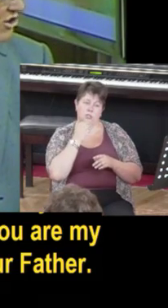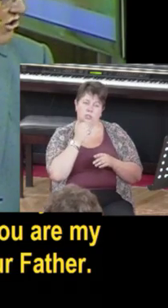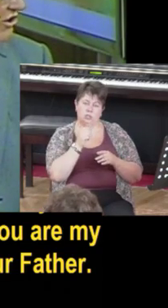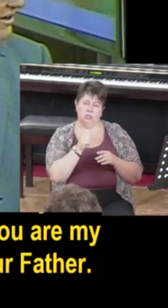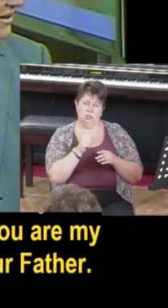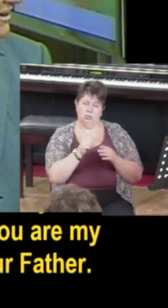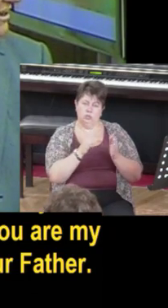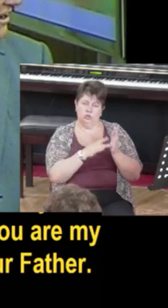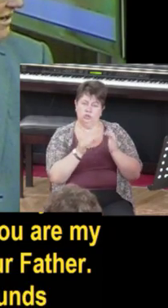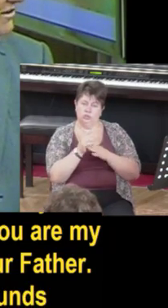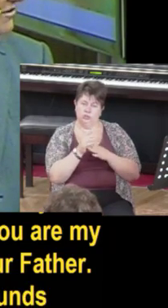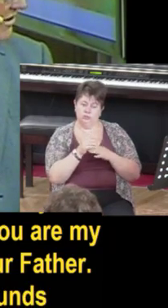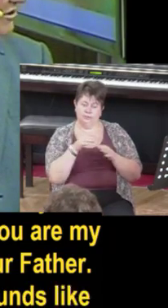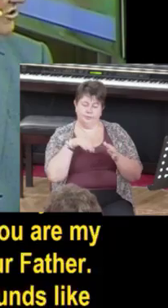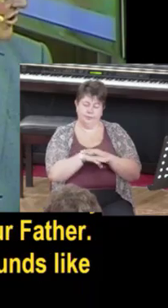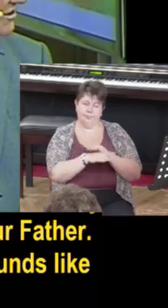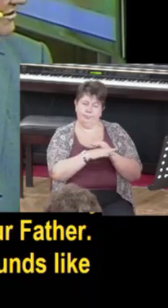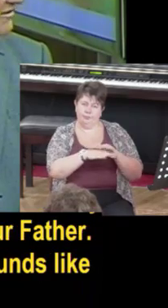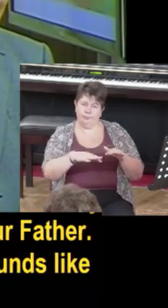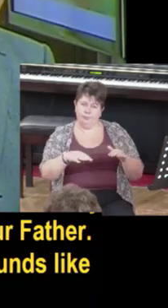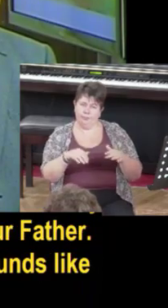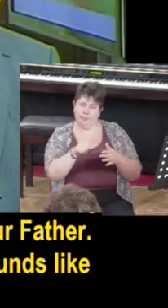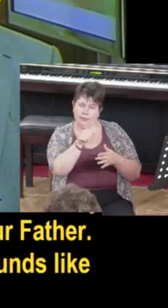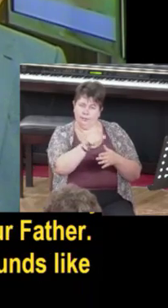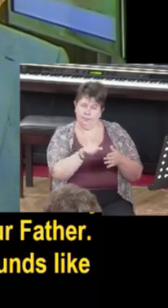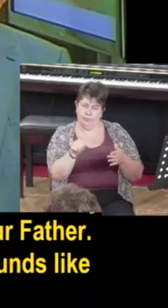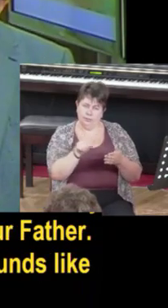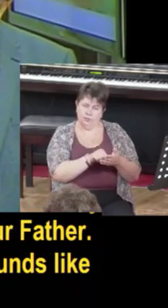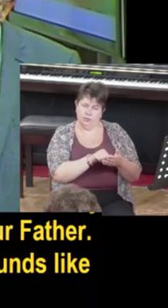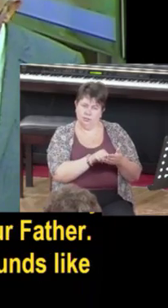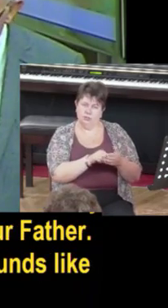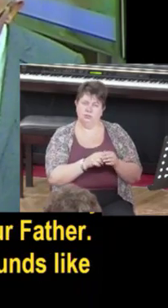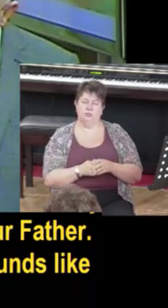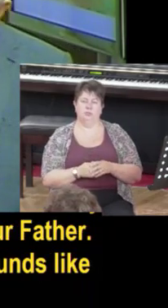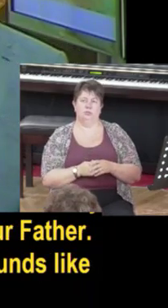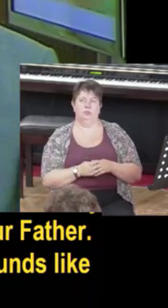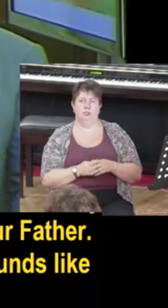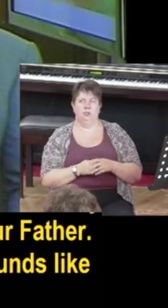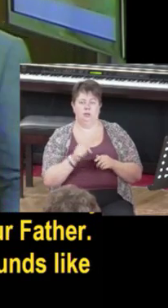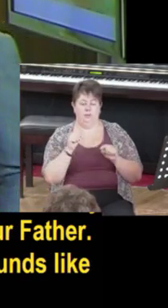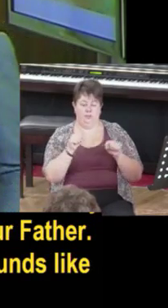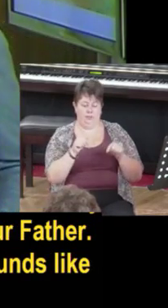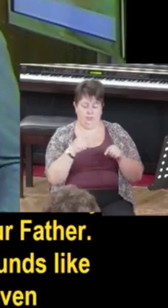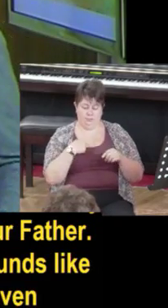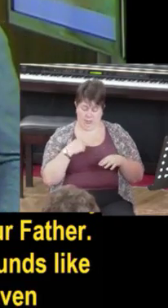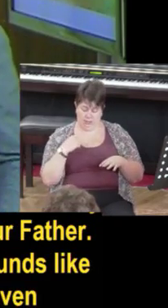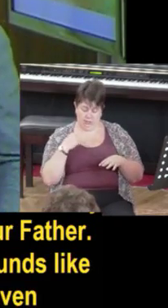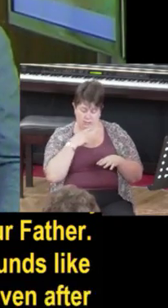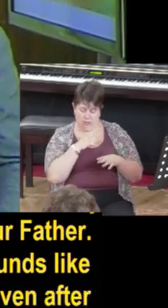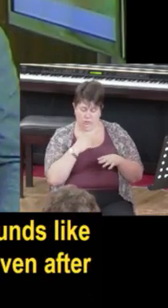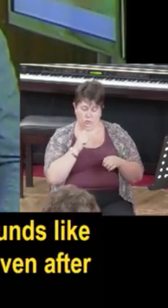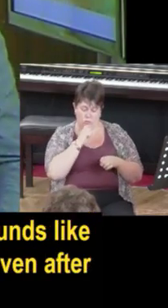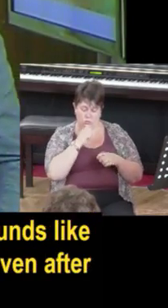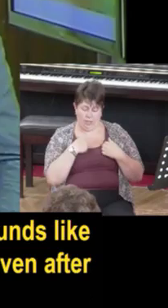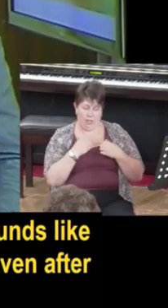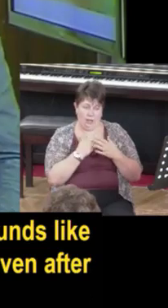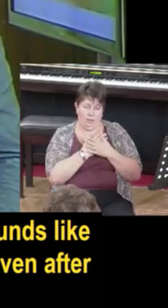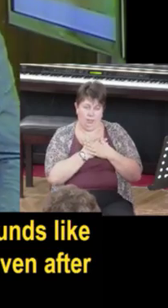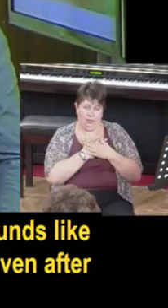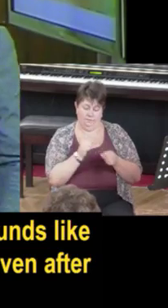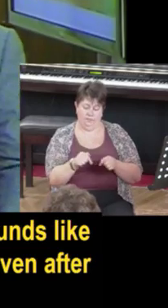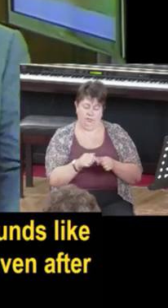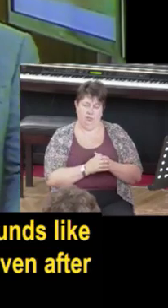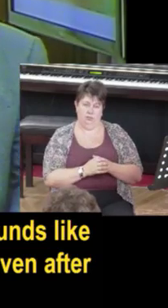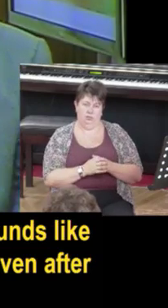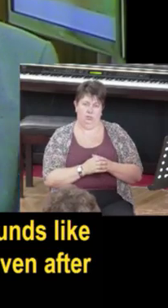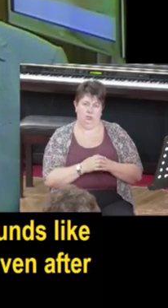by John in the River Jordan, doesn't it? This is my son, whom I love. With